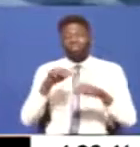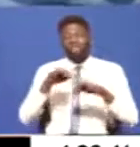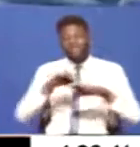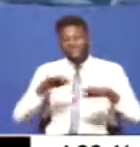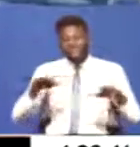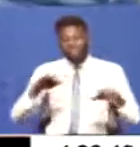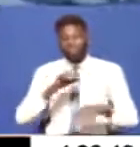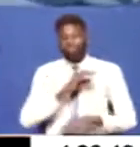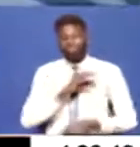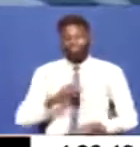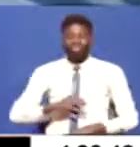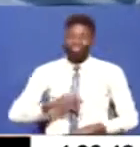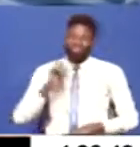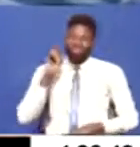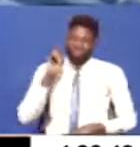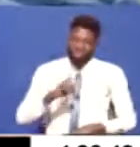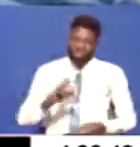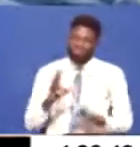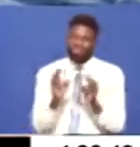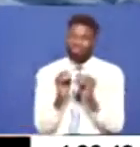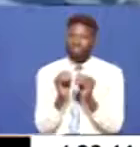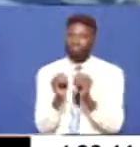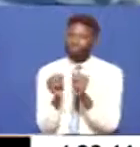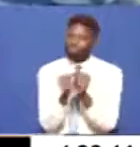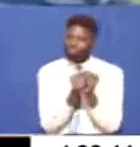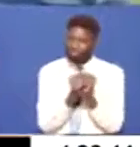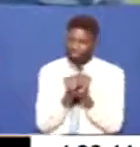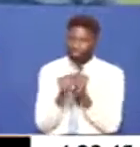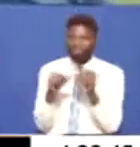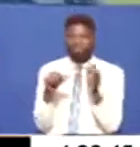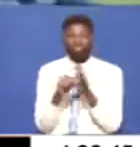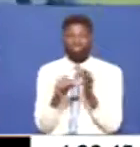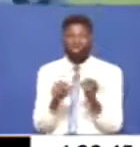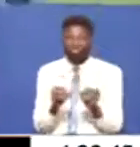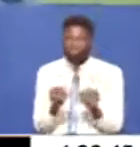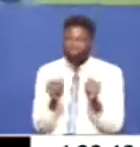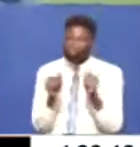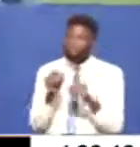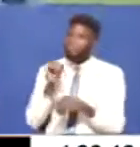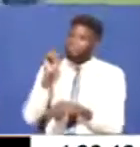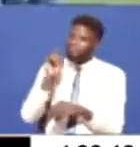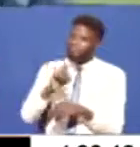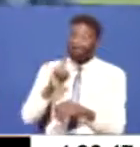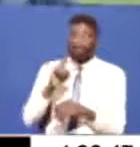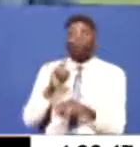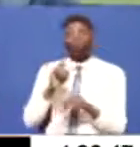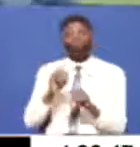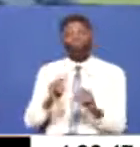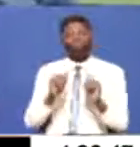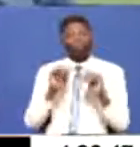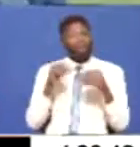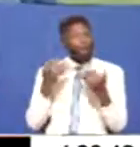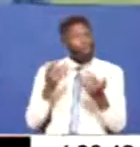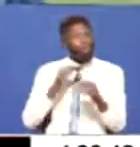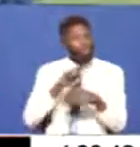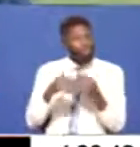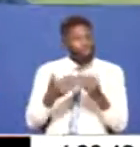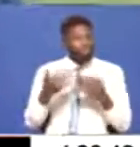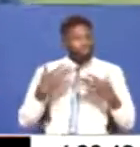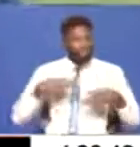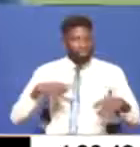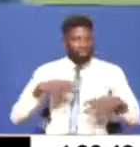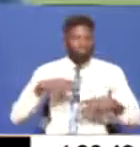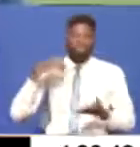kwa kukaa chini, lazima itatuliwe kwa watu wote kuhusishwa, ndio sasa tuje na